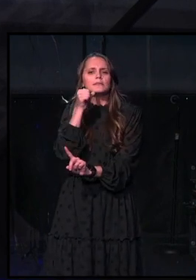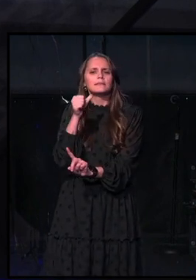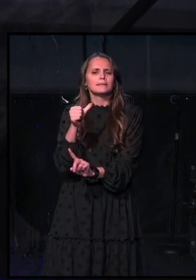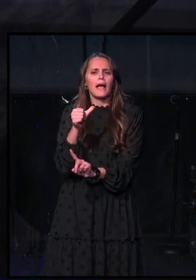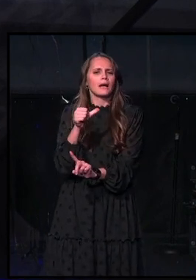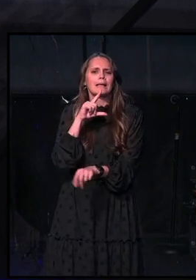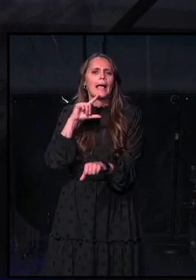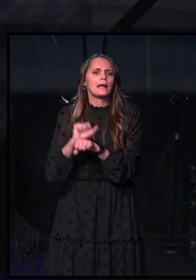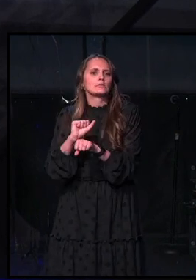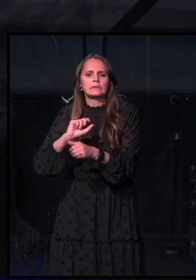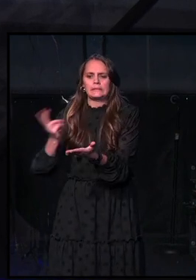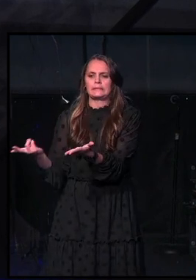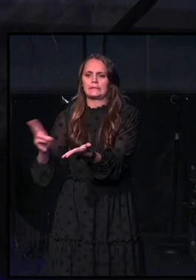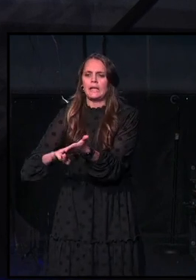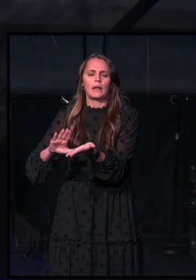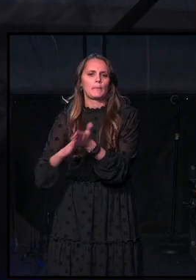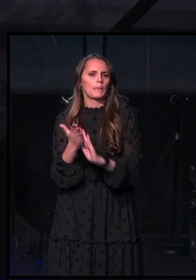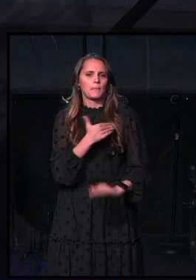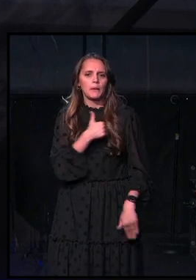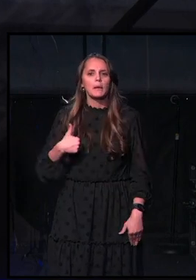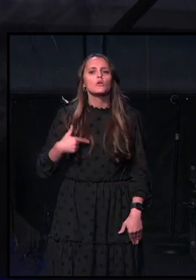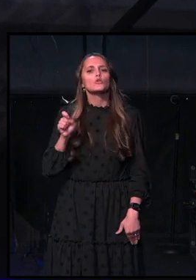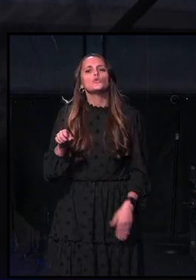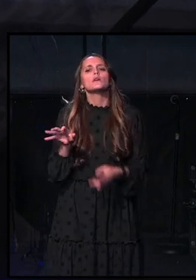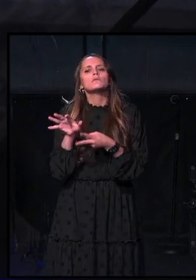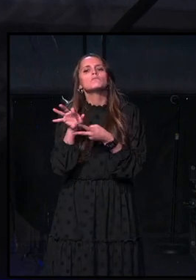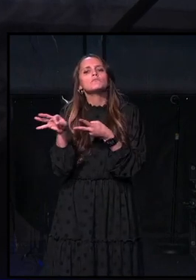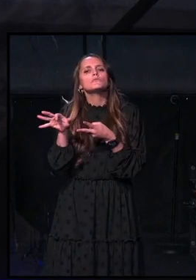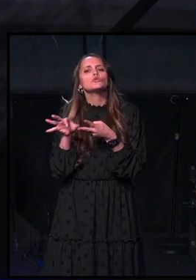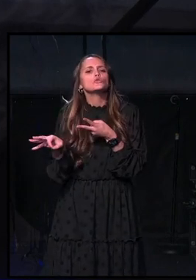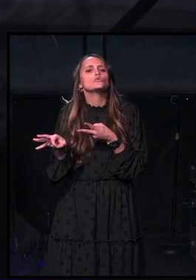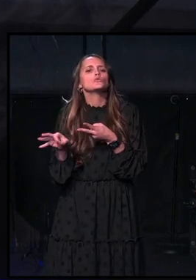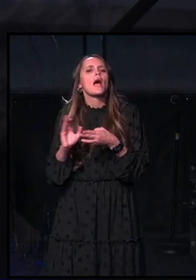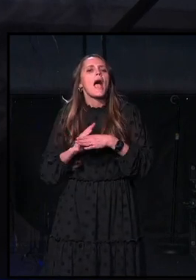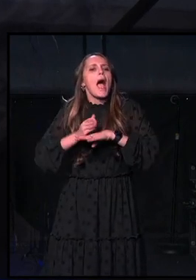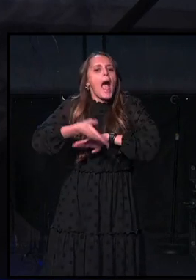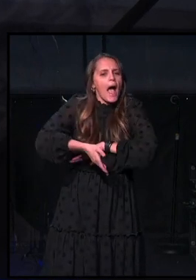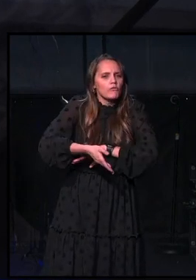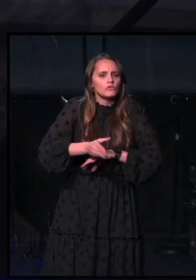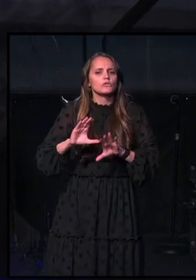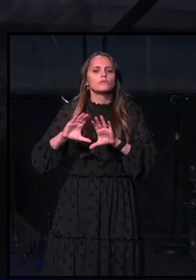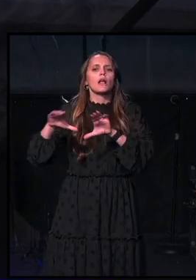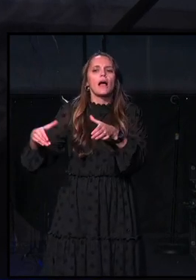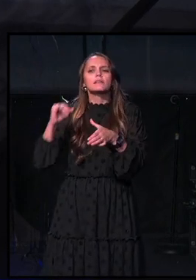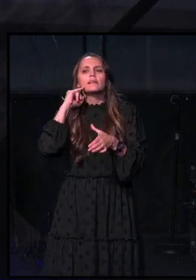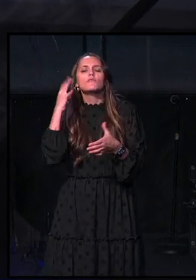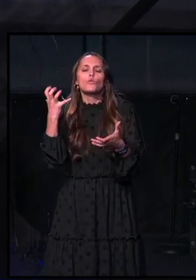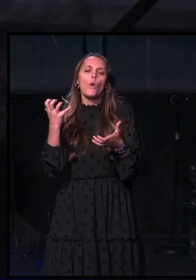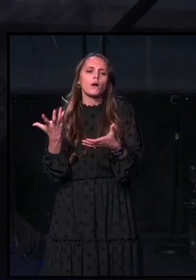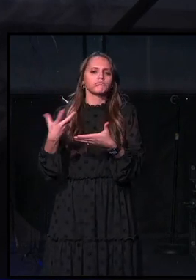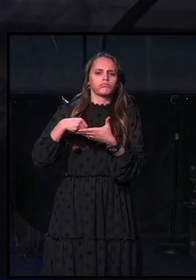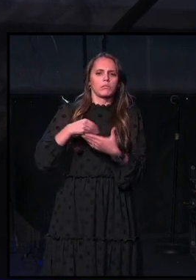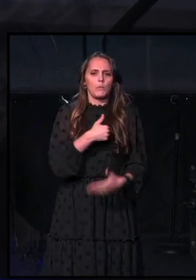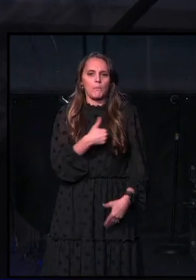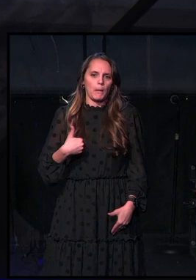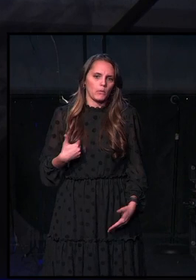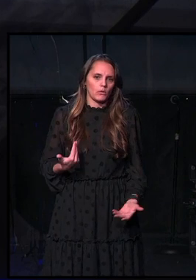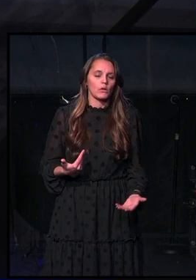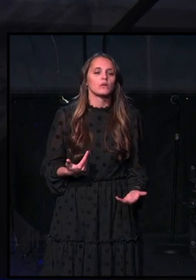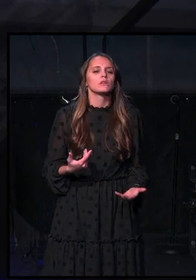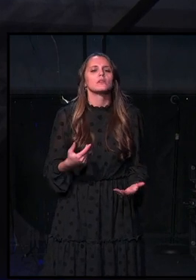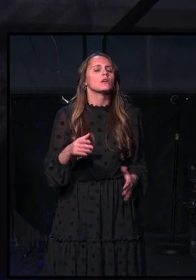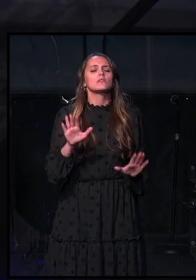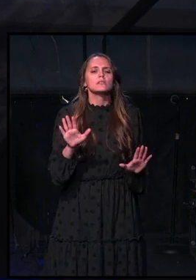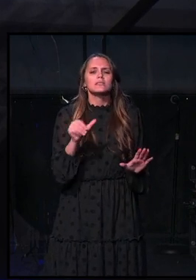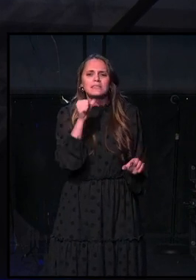become a member. You can choose after that class if you want to become a member or not. And so very low pressure, we would just